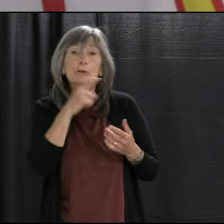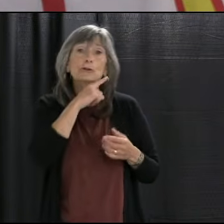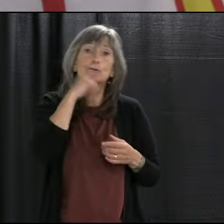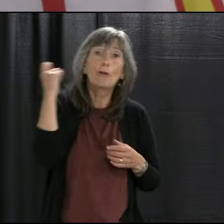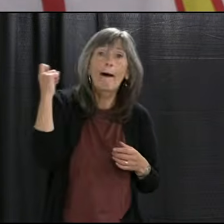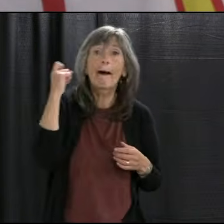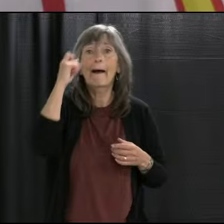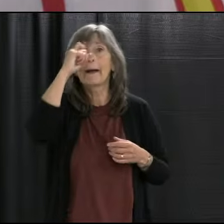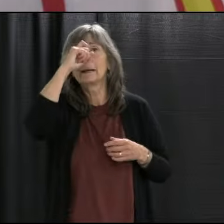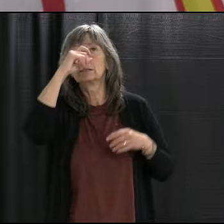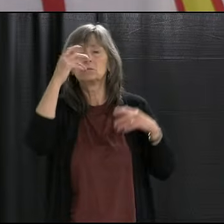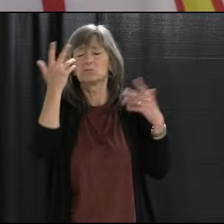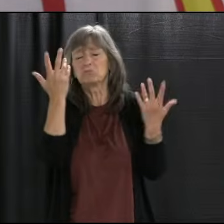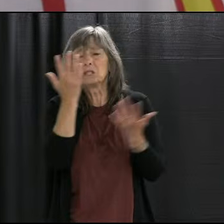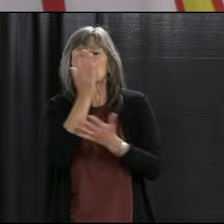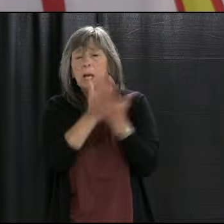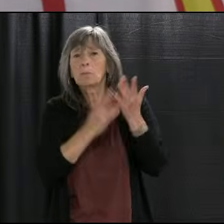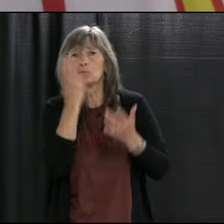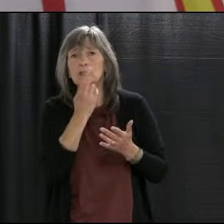summers. And